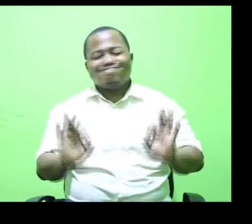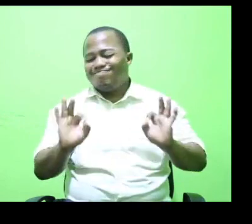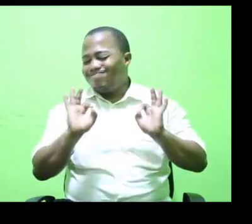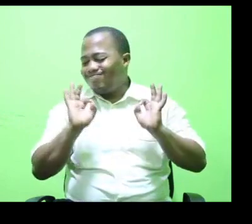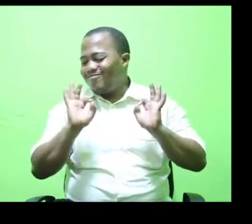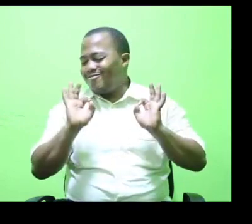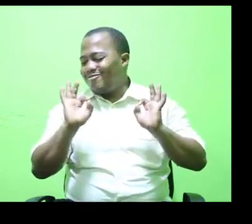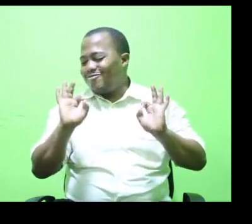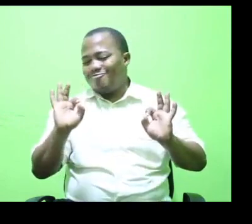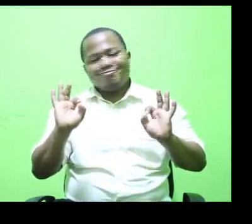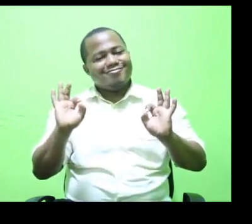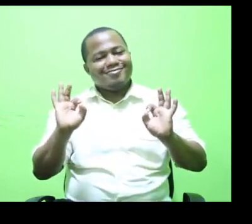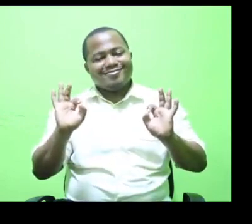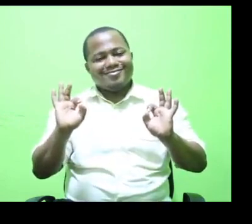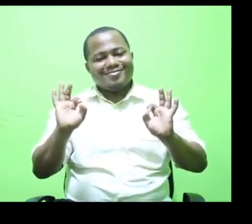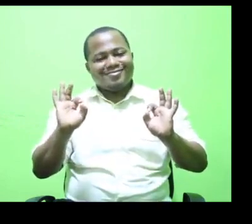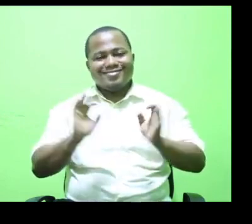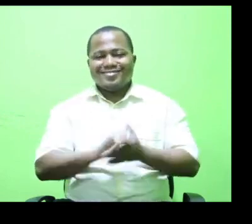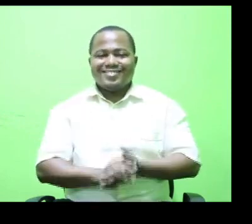Good.